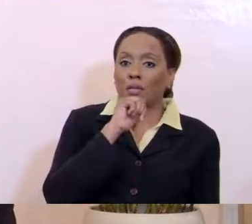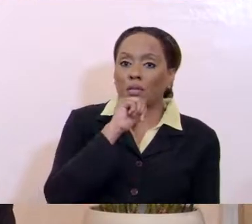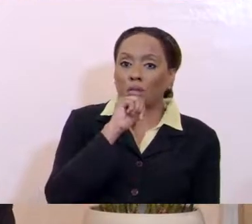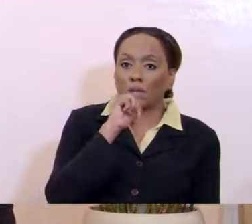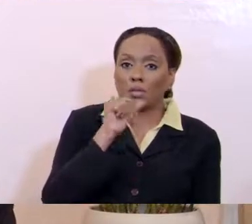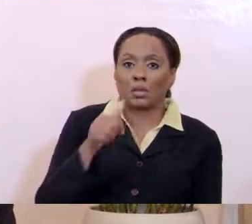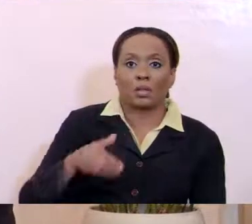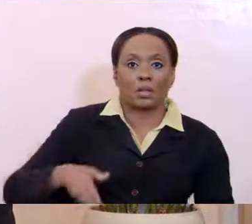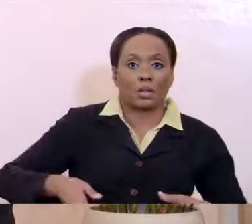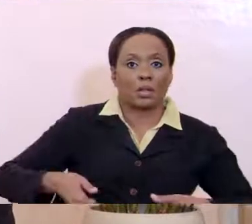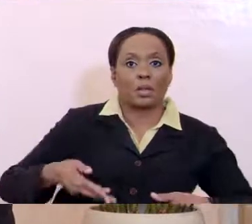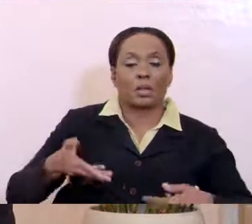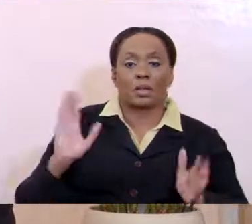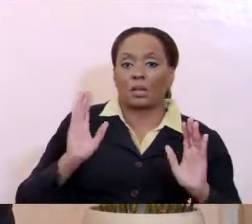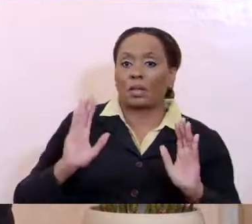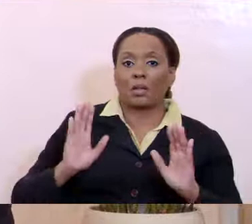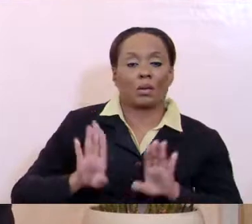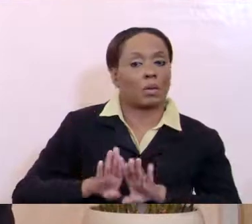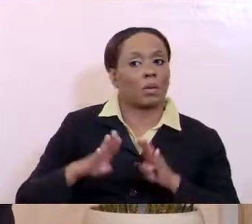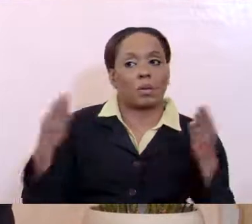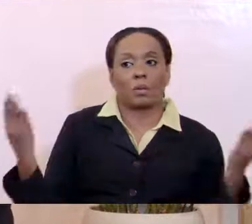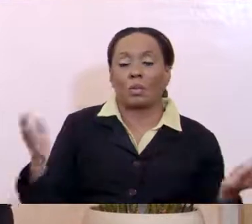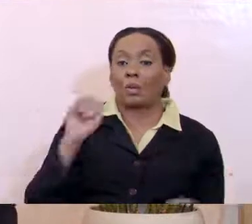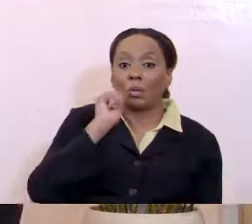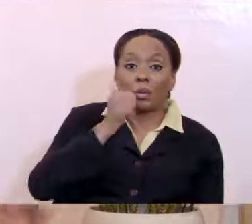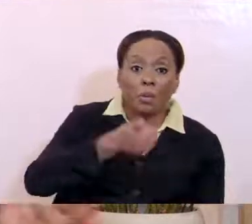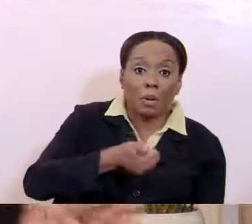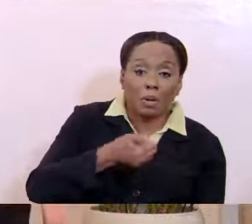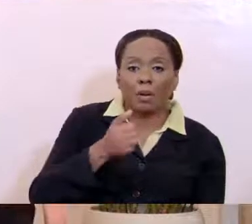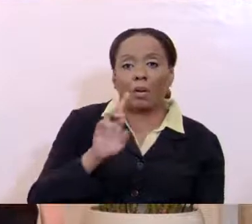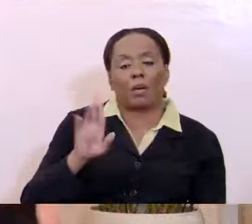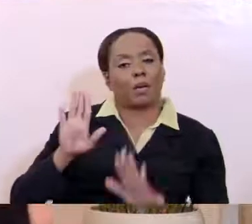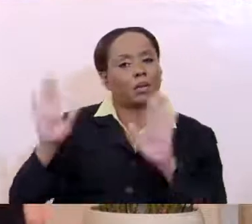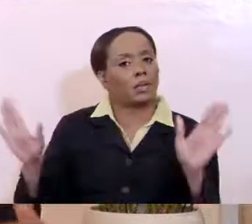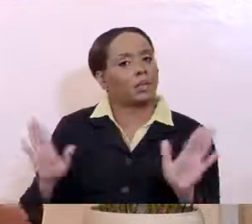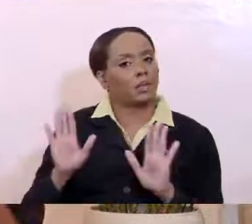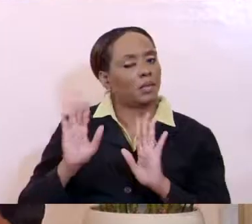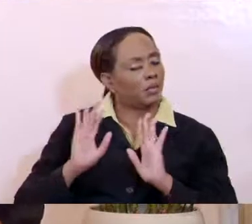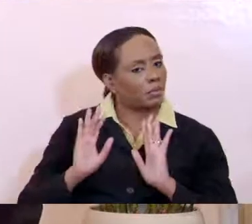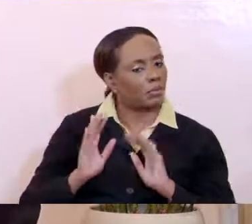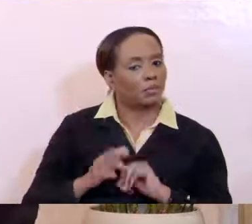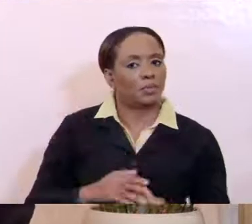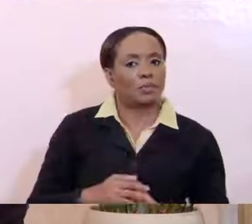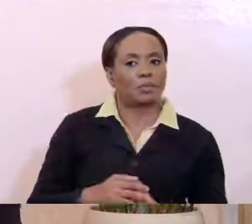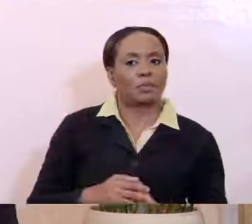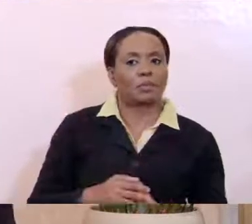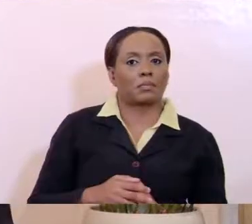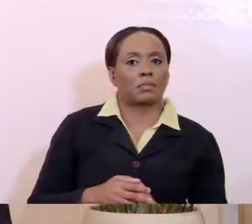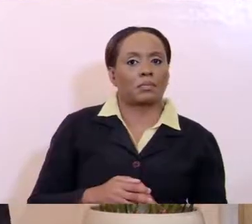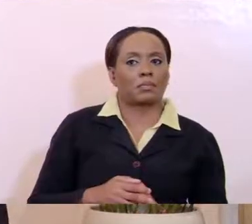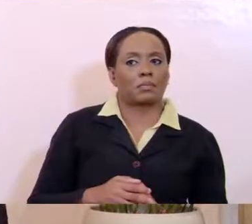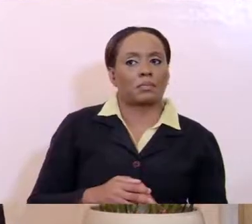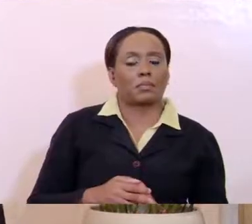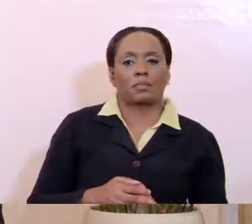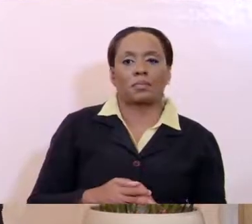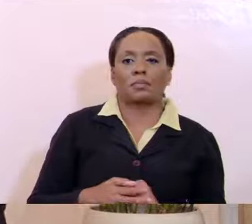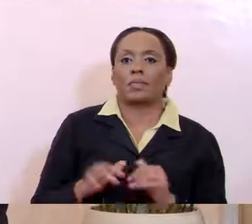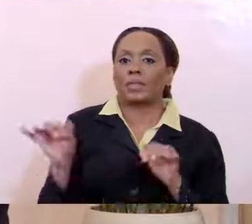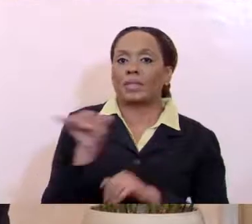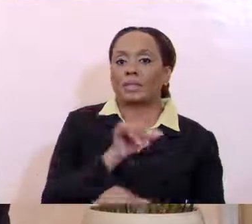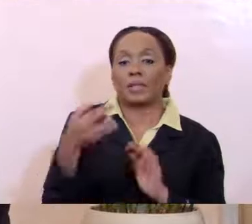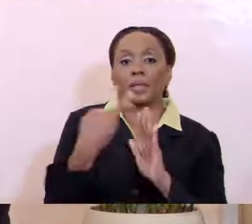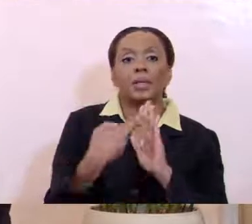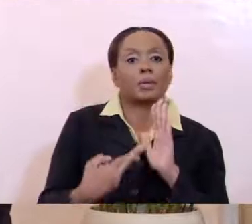to open over the weekend. This is the continuation of the directive that we are operating